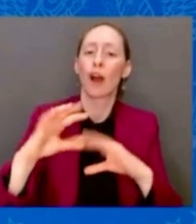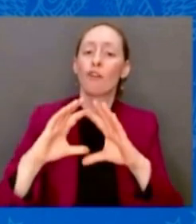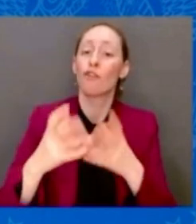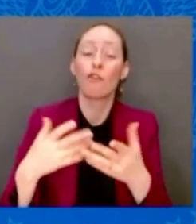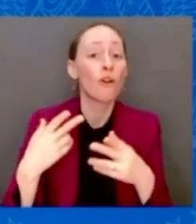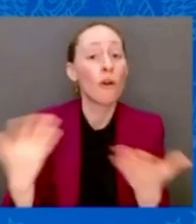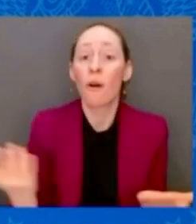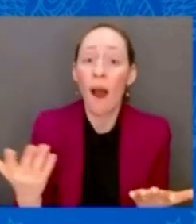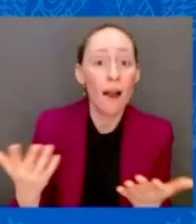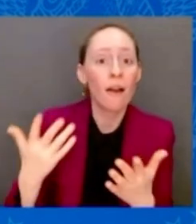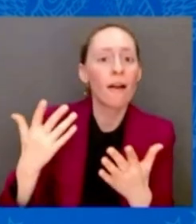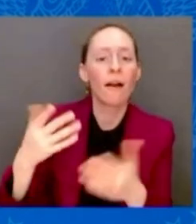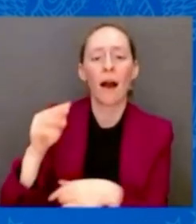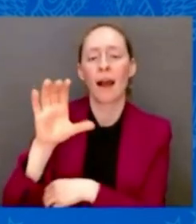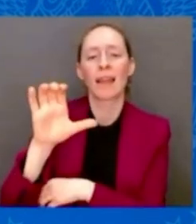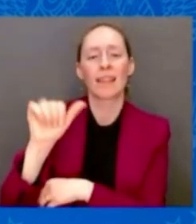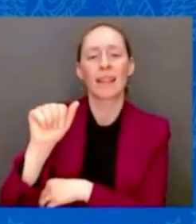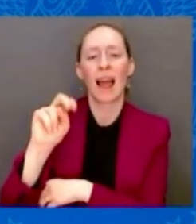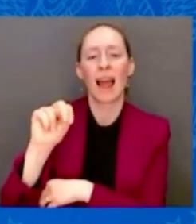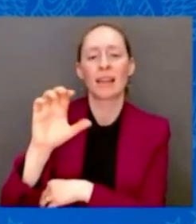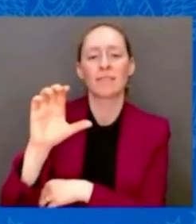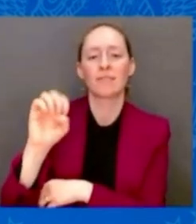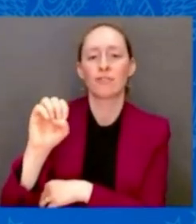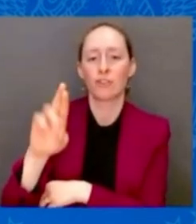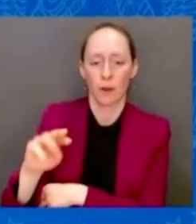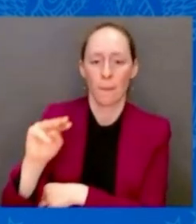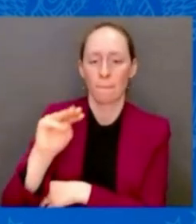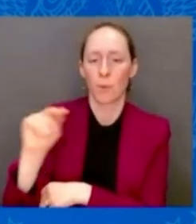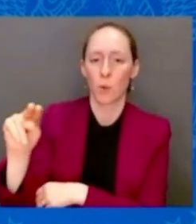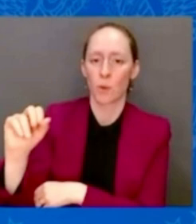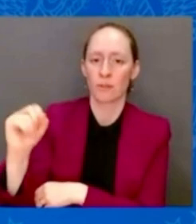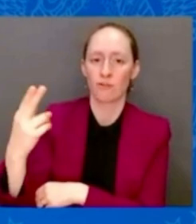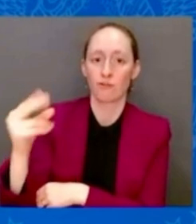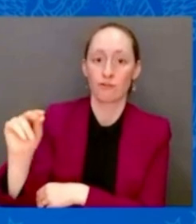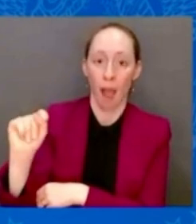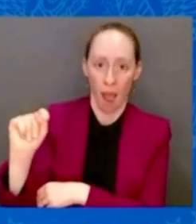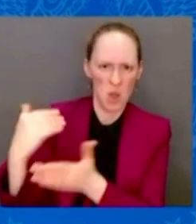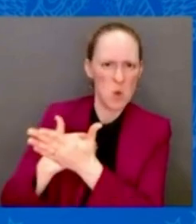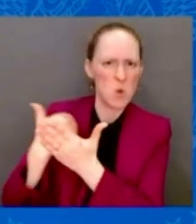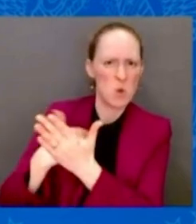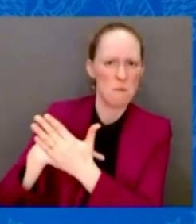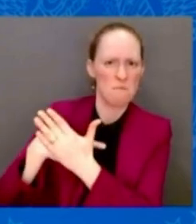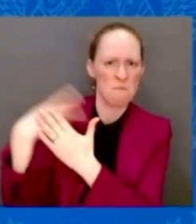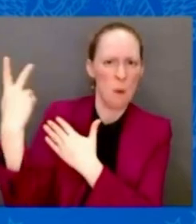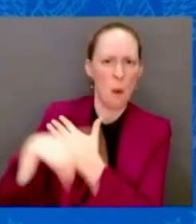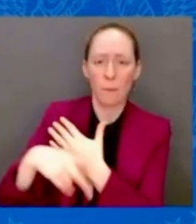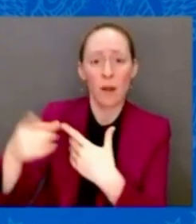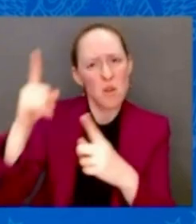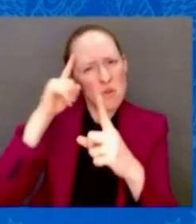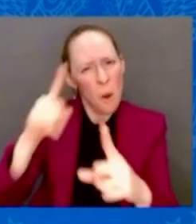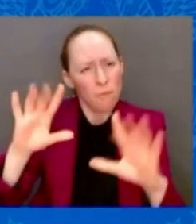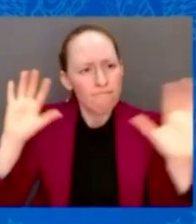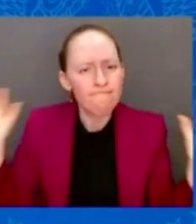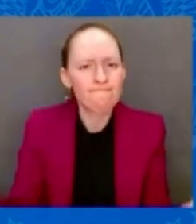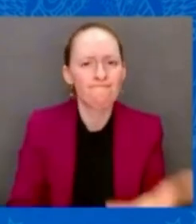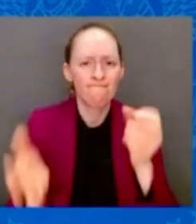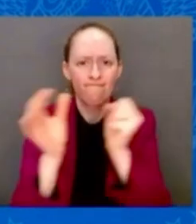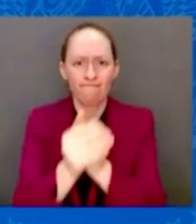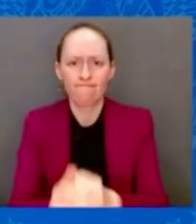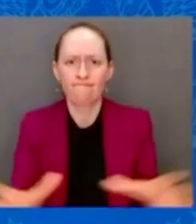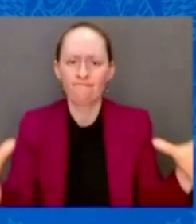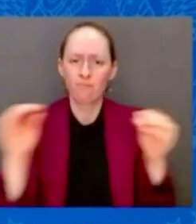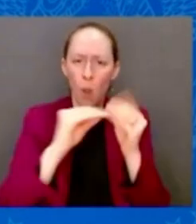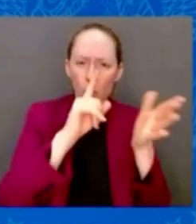government to cut the cancer death rates in half and invest in research and development and early detection and screening, better support people